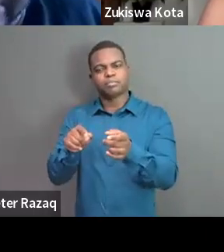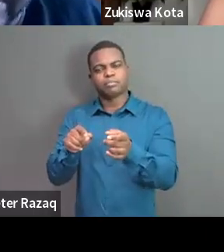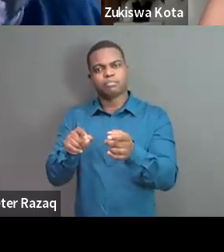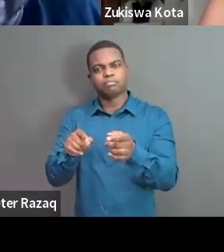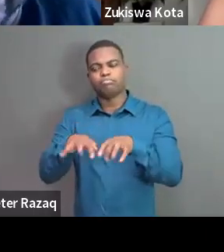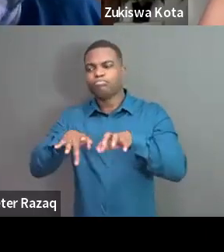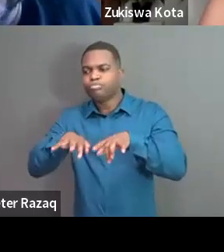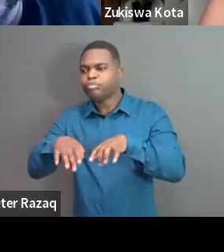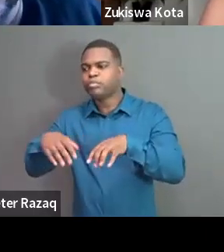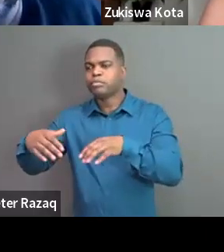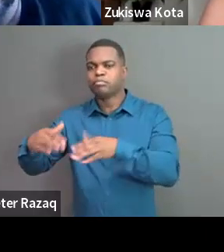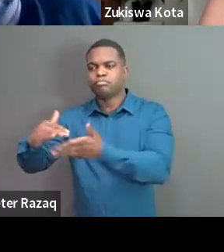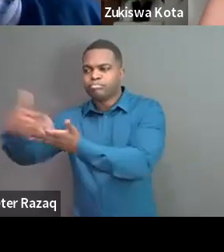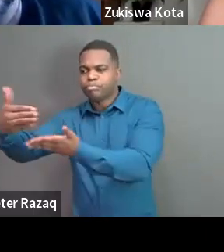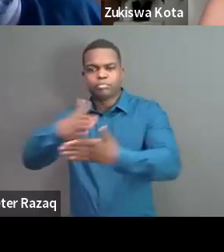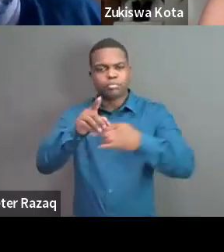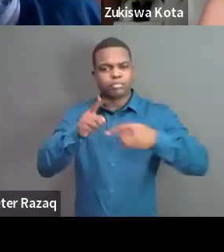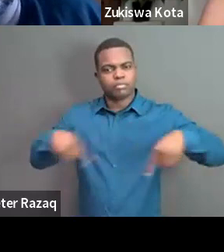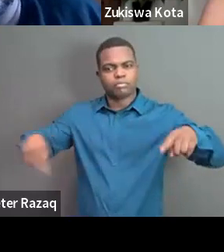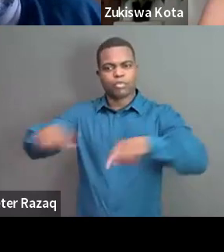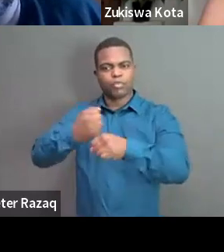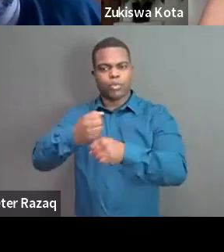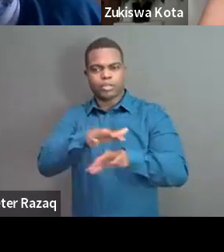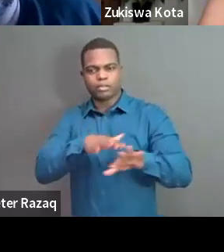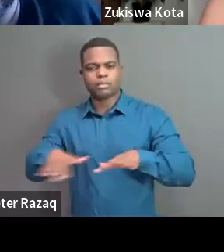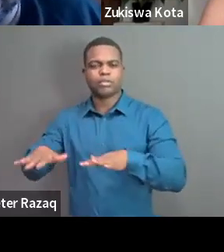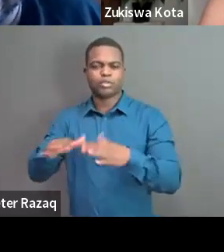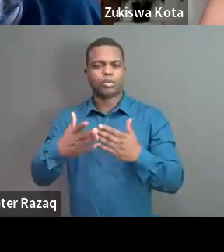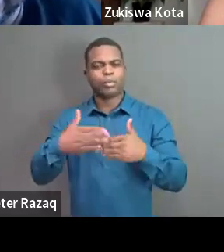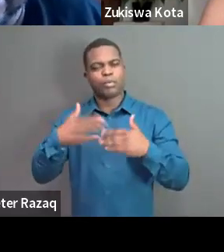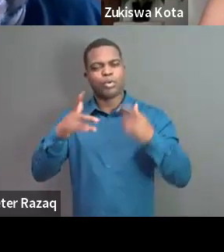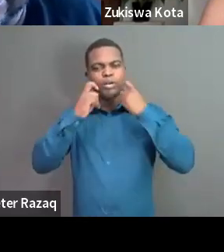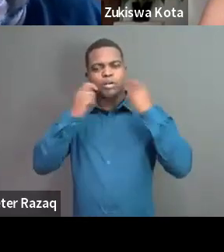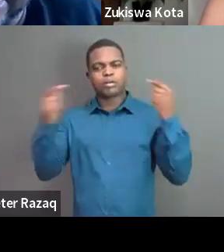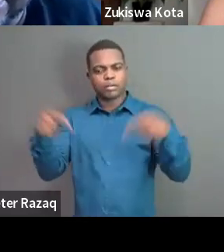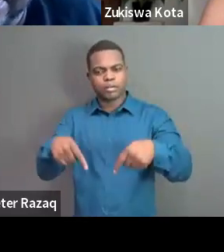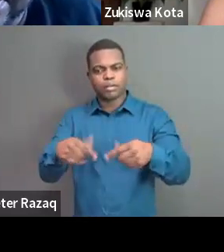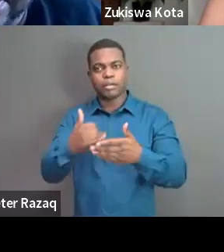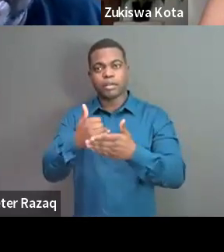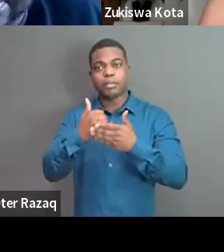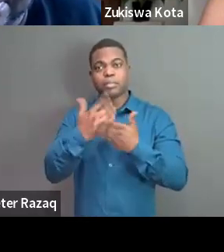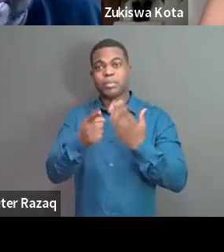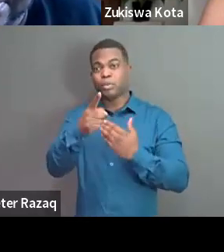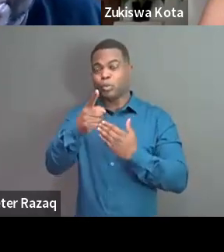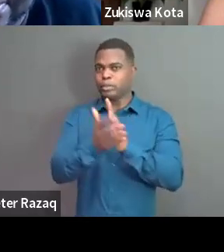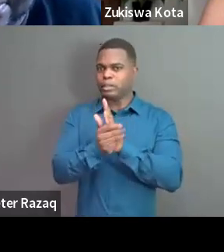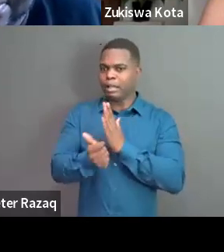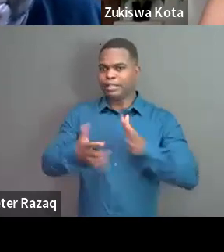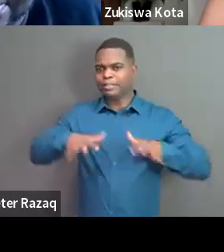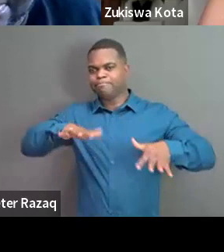if you just can watch Netflix with it, for example, I mean, we need education, we need skills, we